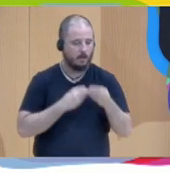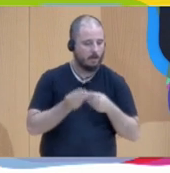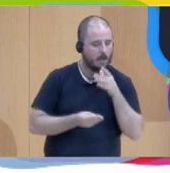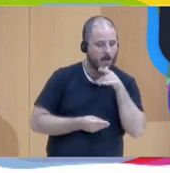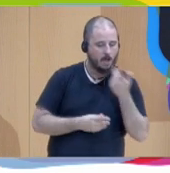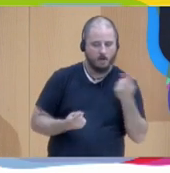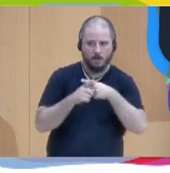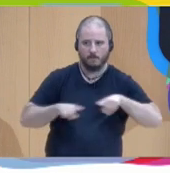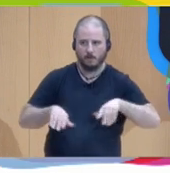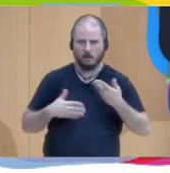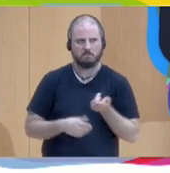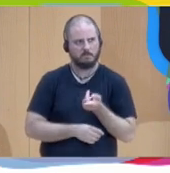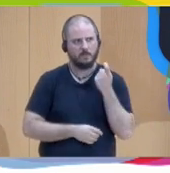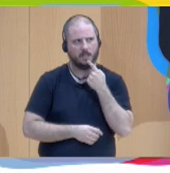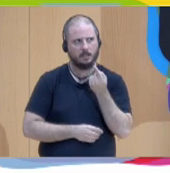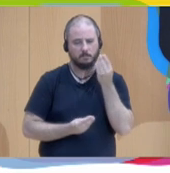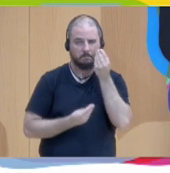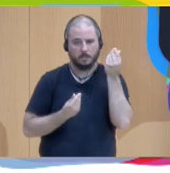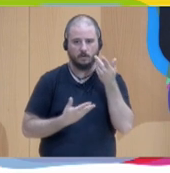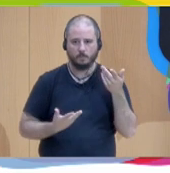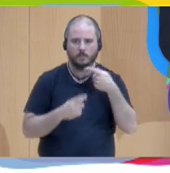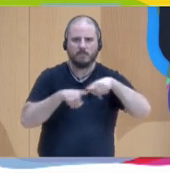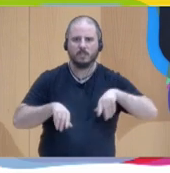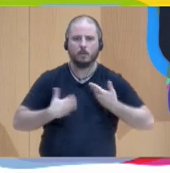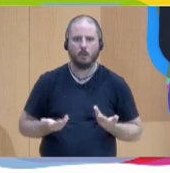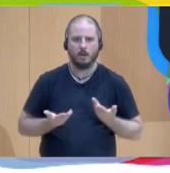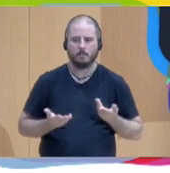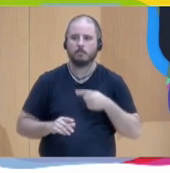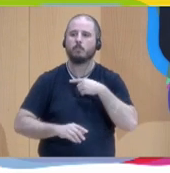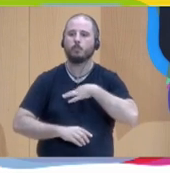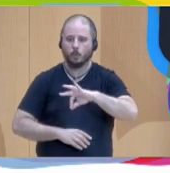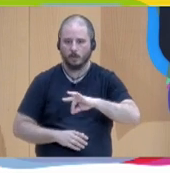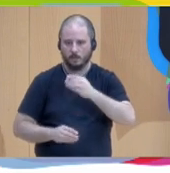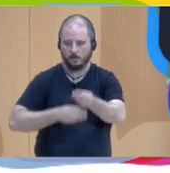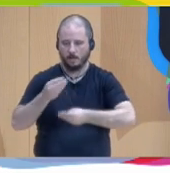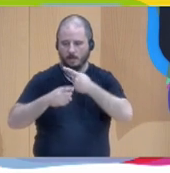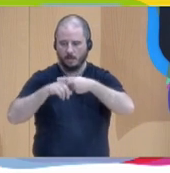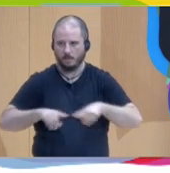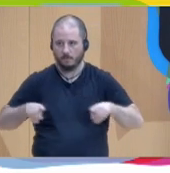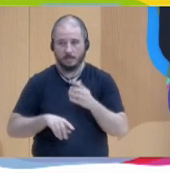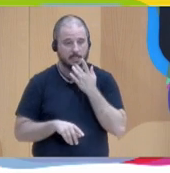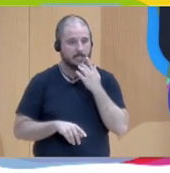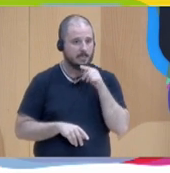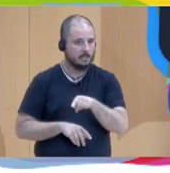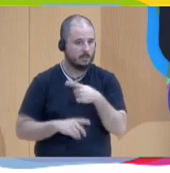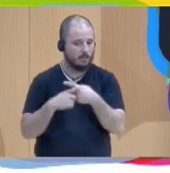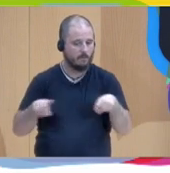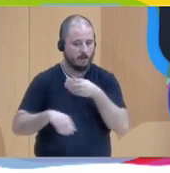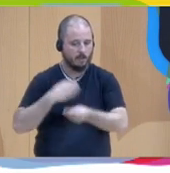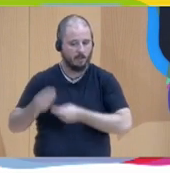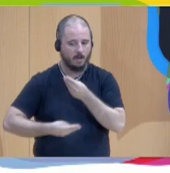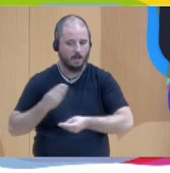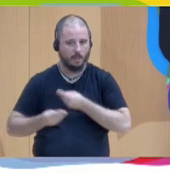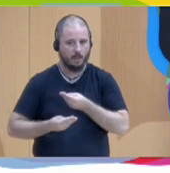we can do it a different way. And when we do it a different way, we can see that it helps